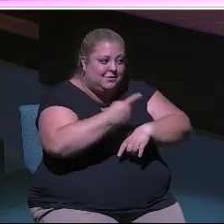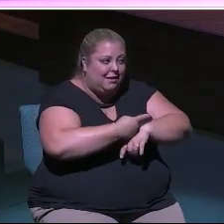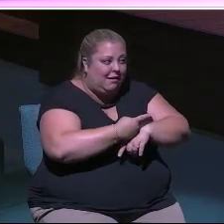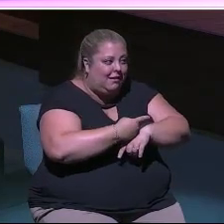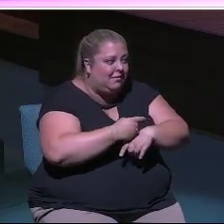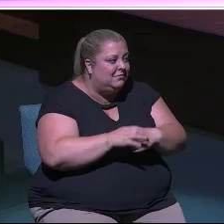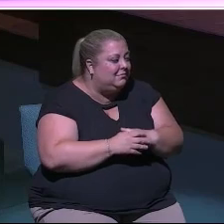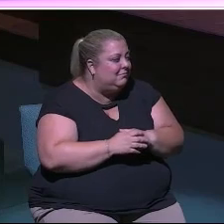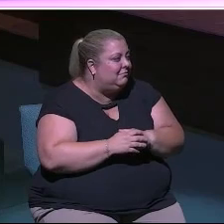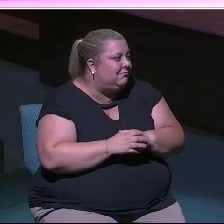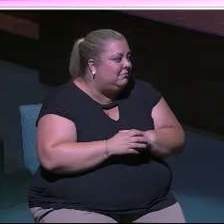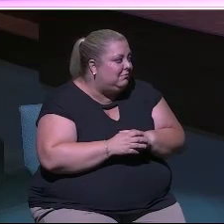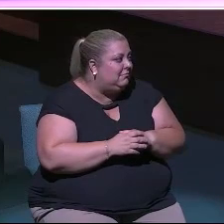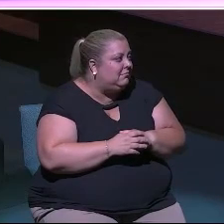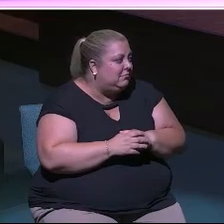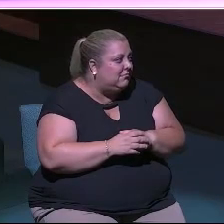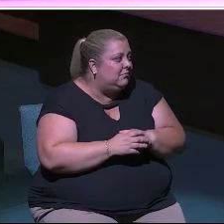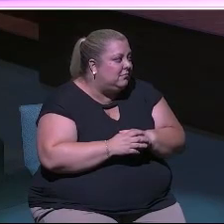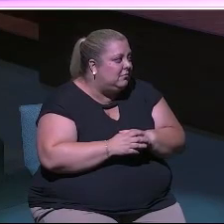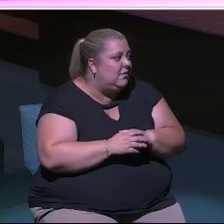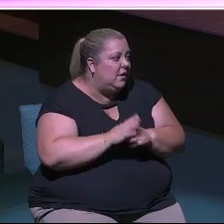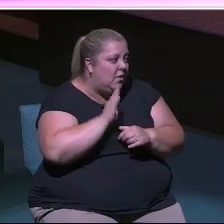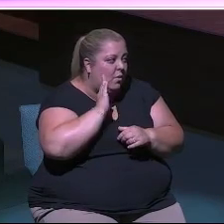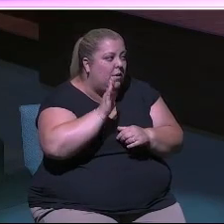one day, there will be one